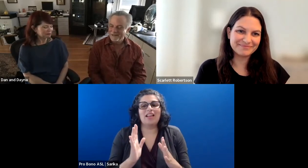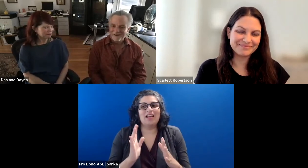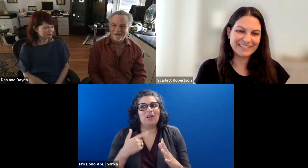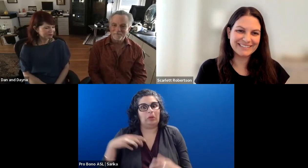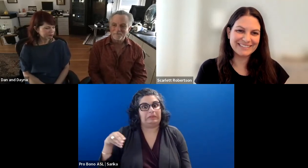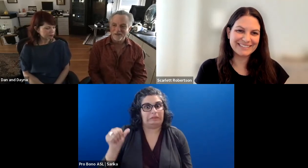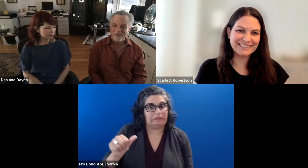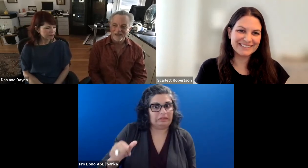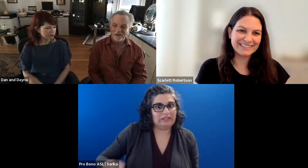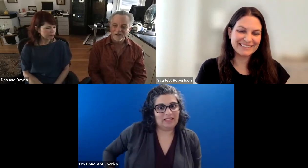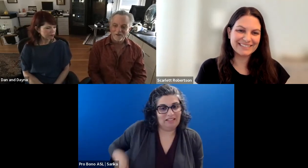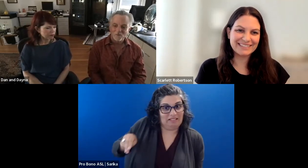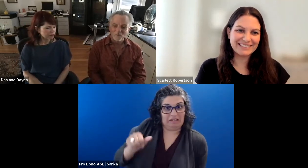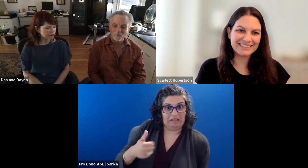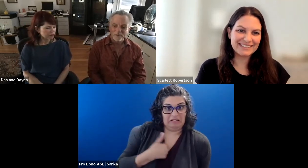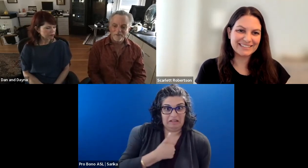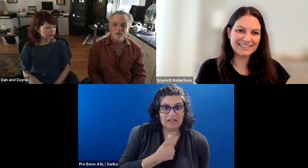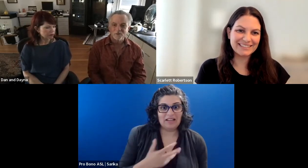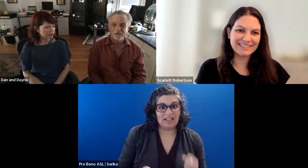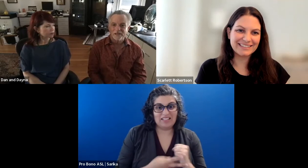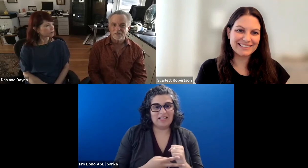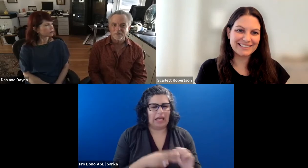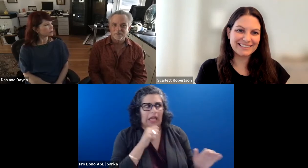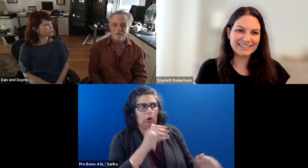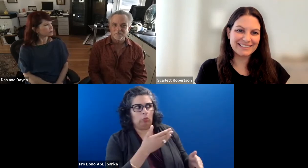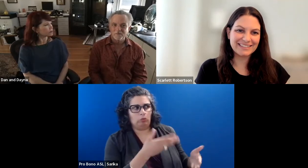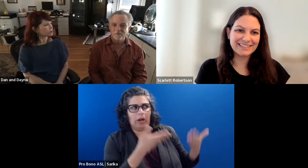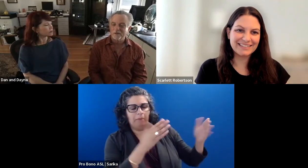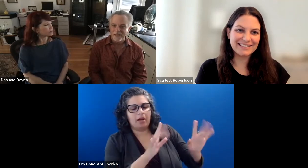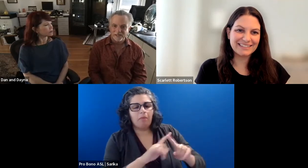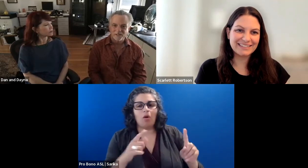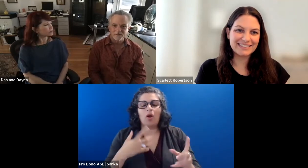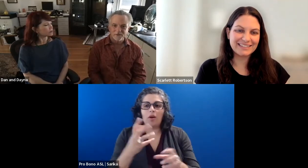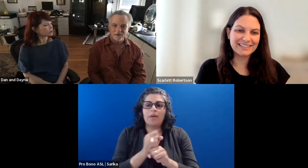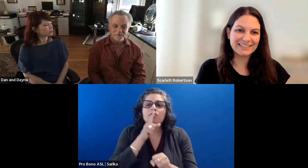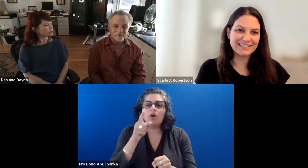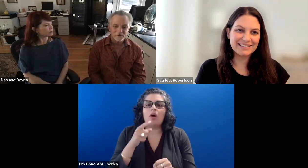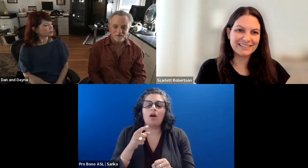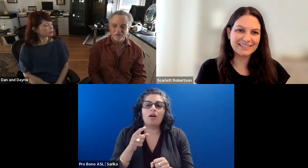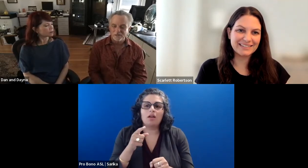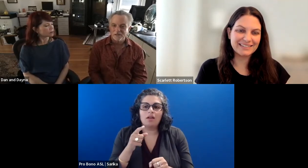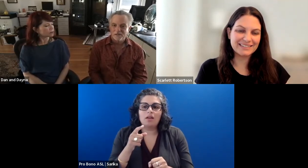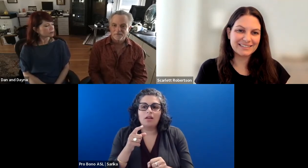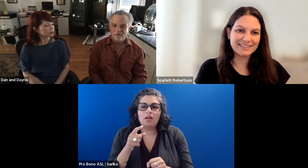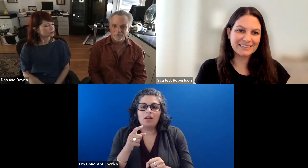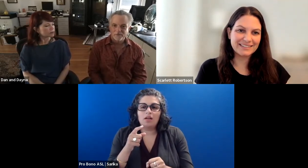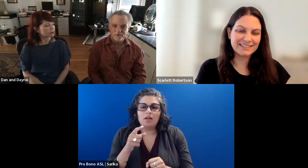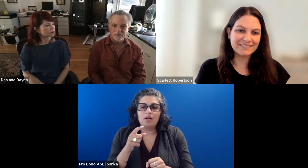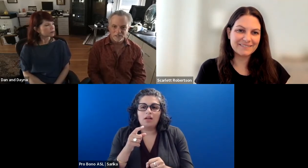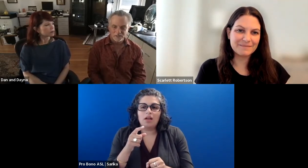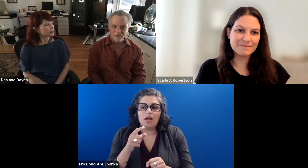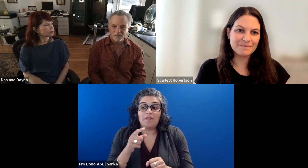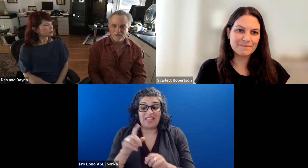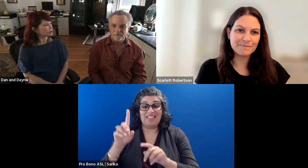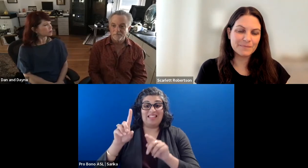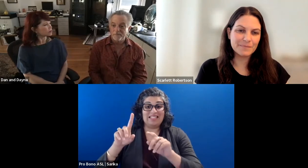everybody, but that we made sure that we were in the hands of a good distributor that would